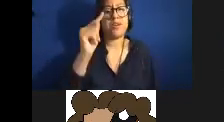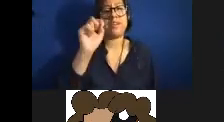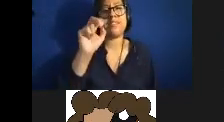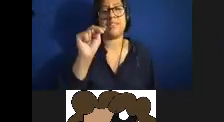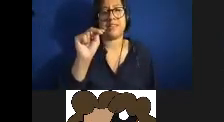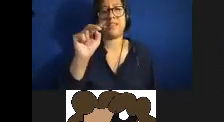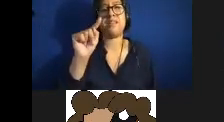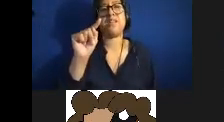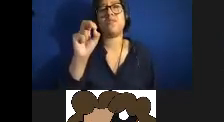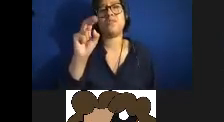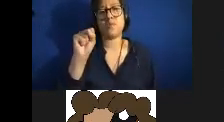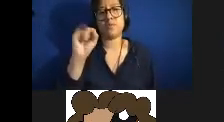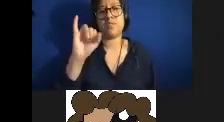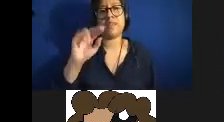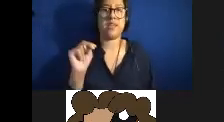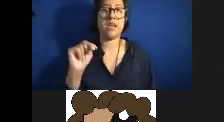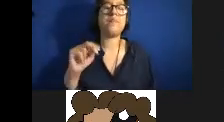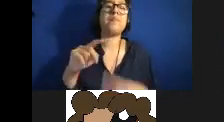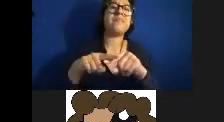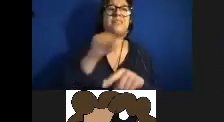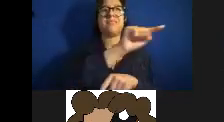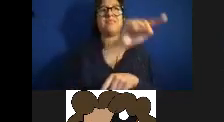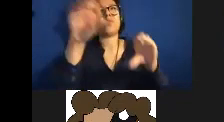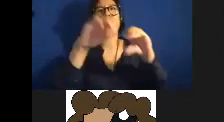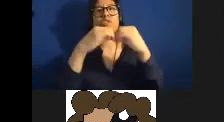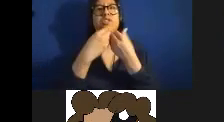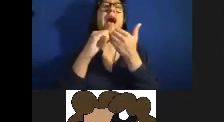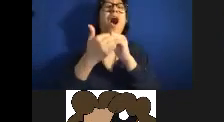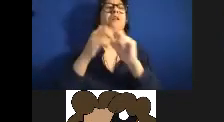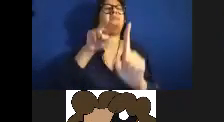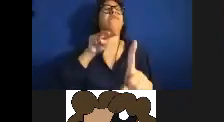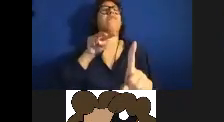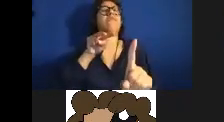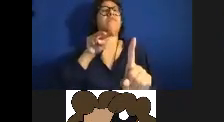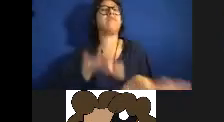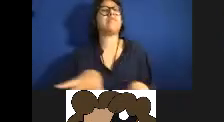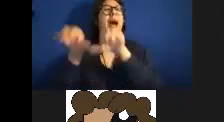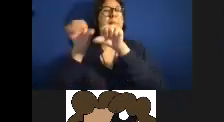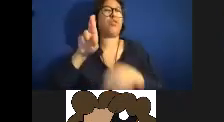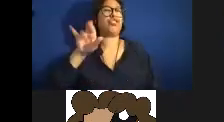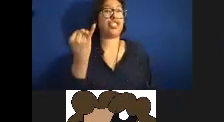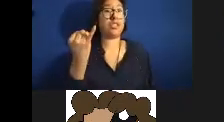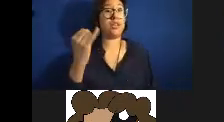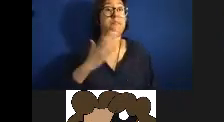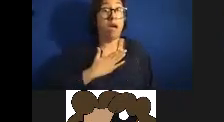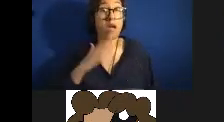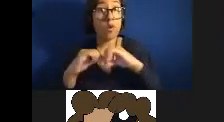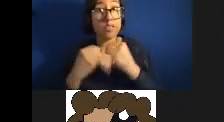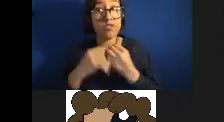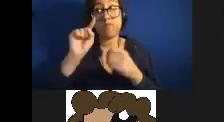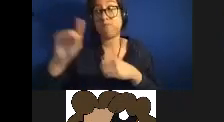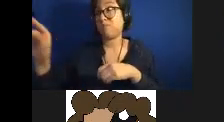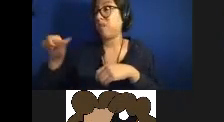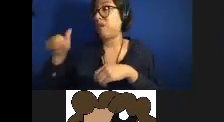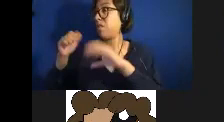all depends on how the organization is running it. You know, what I found with 10 toes in and with other organizations,